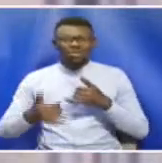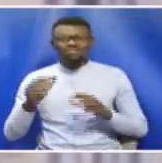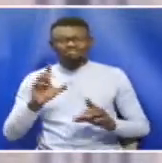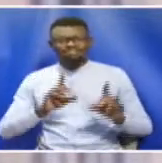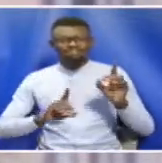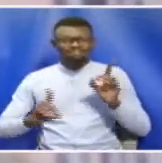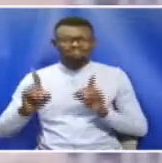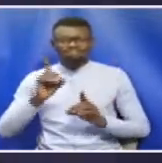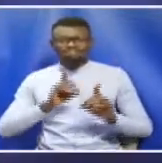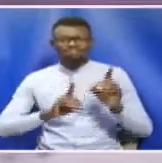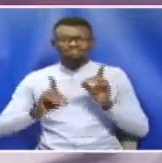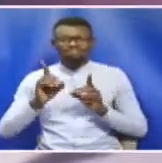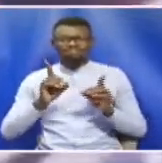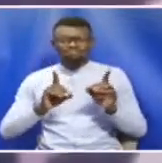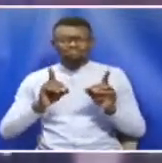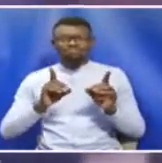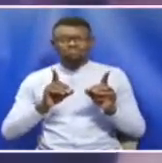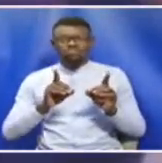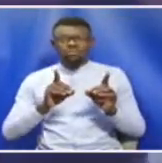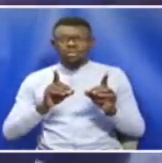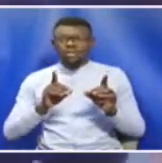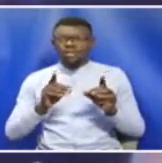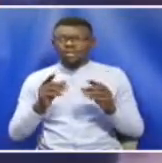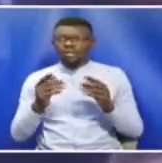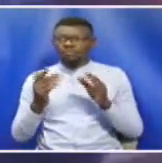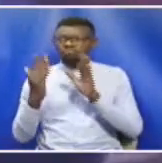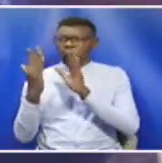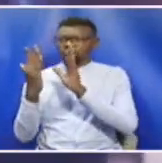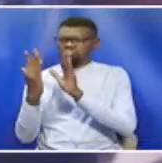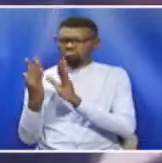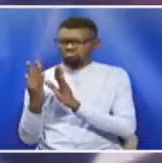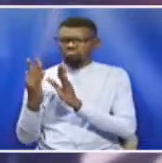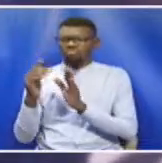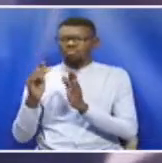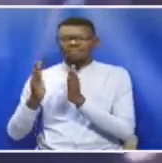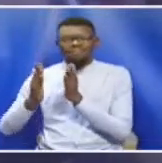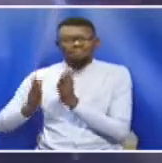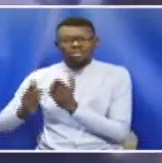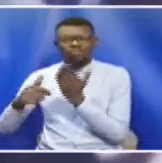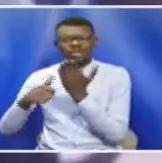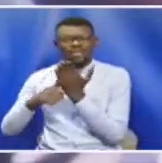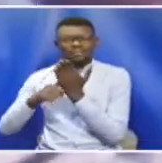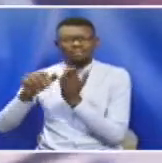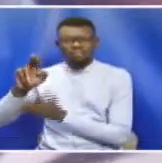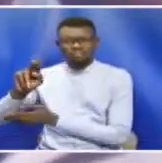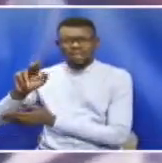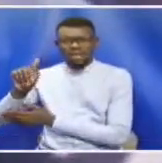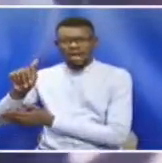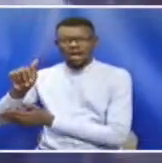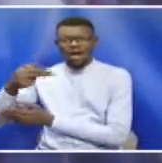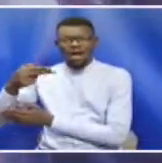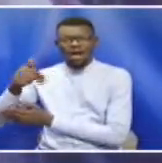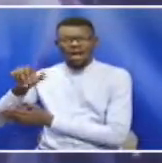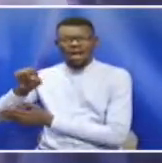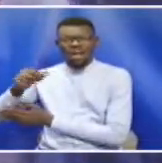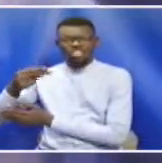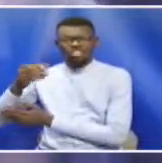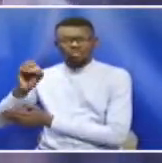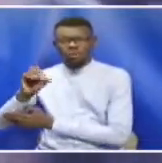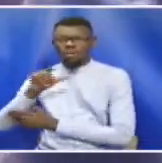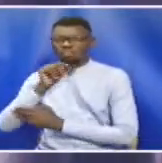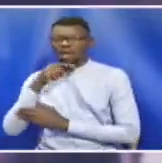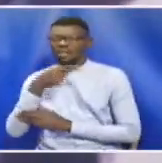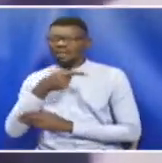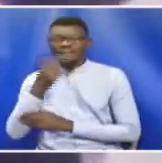joint, he came face to face with a man called Nahashon Njenga Njoroge, who had been found guilty